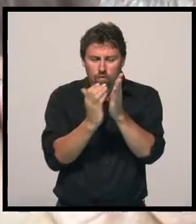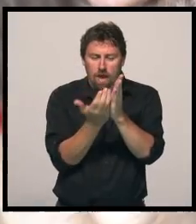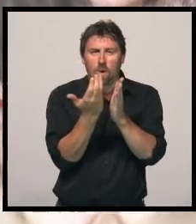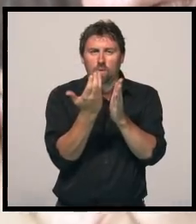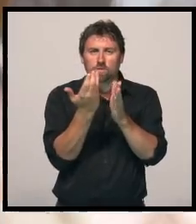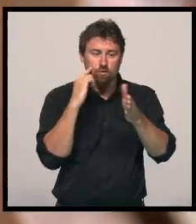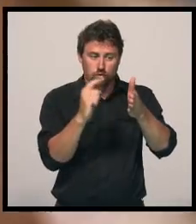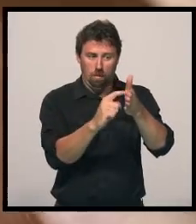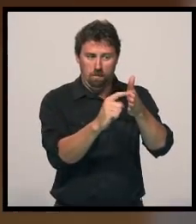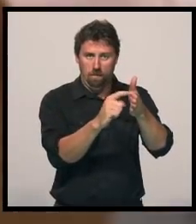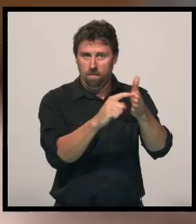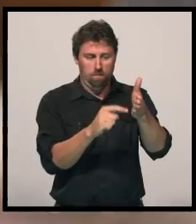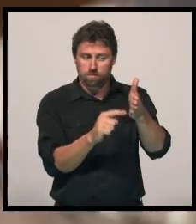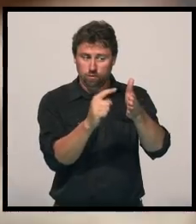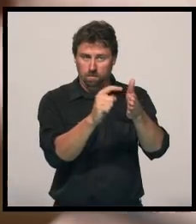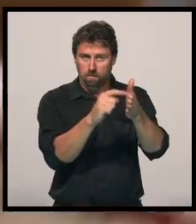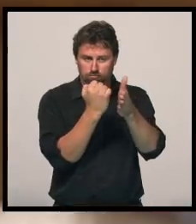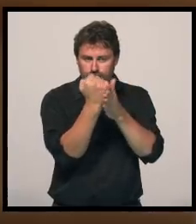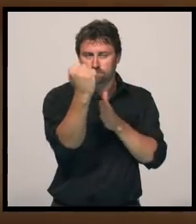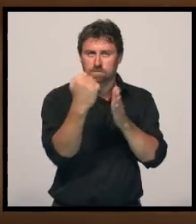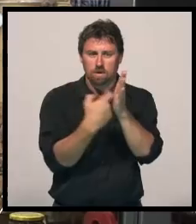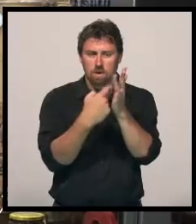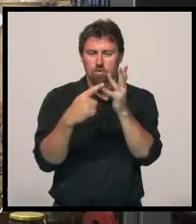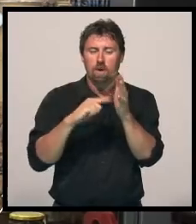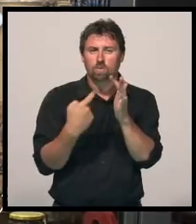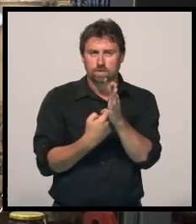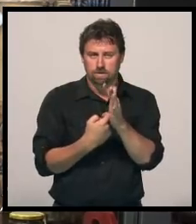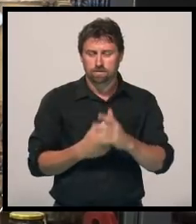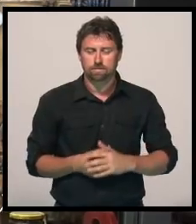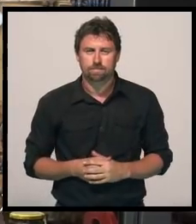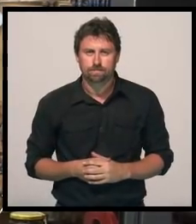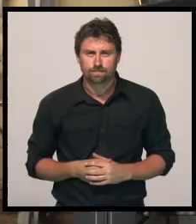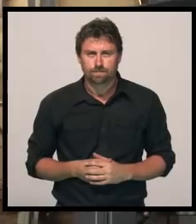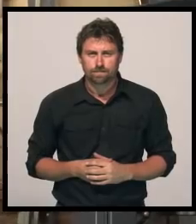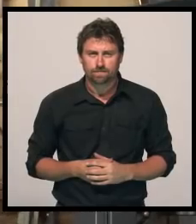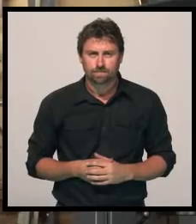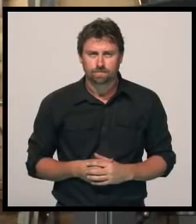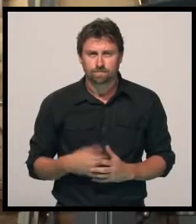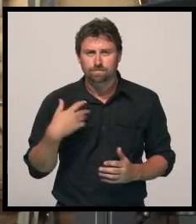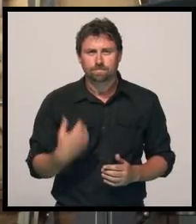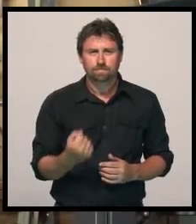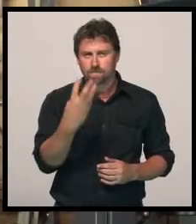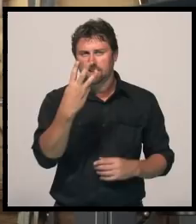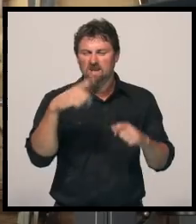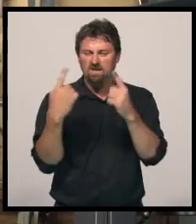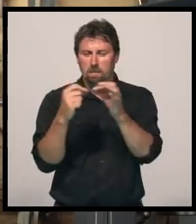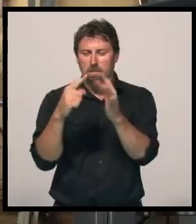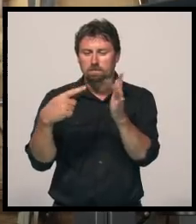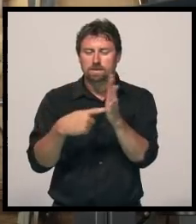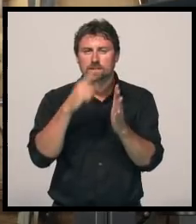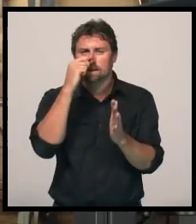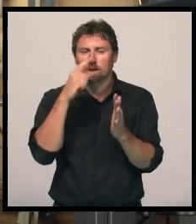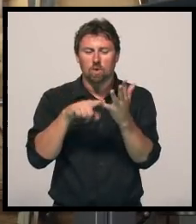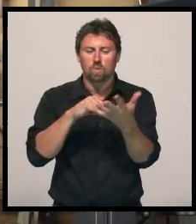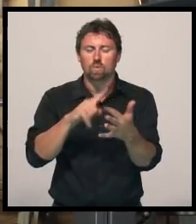of the box top, on the top of the box. And we do that using a router bit. Now I've got three router